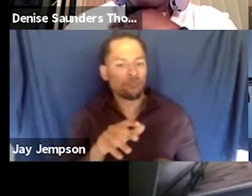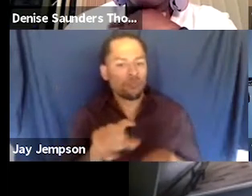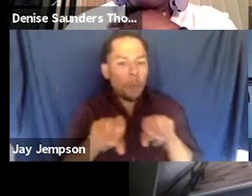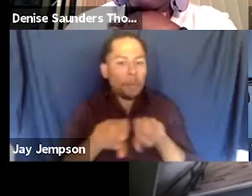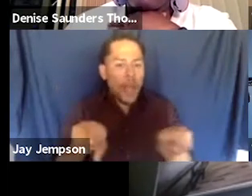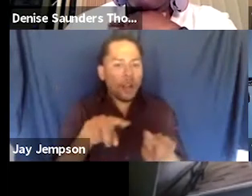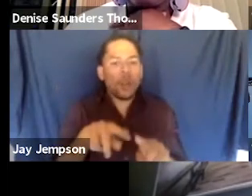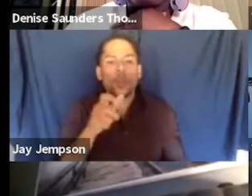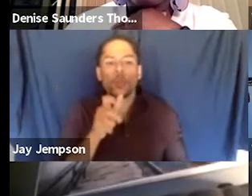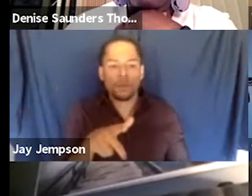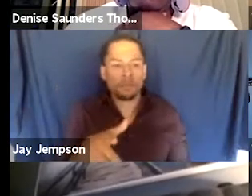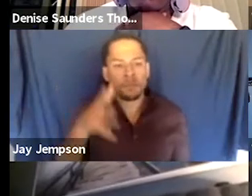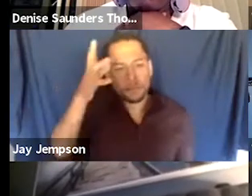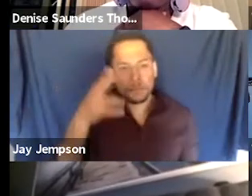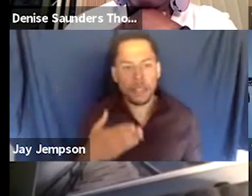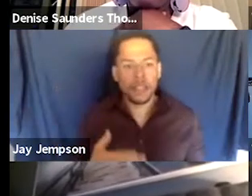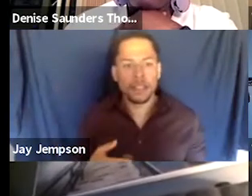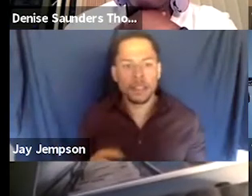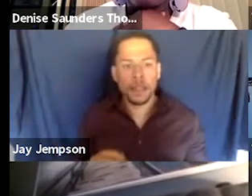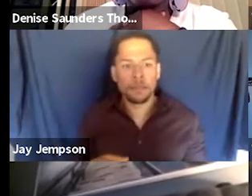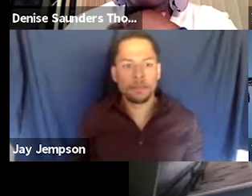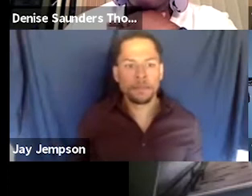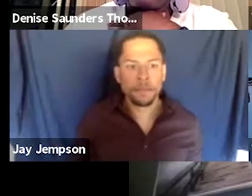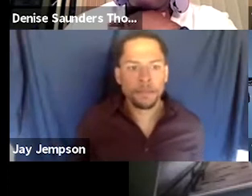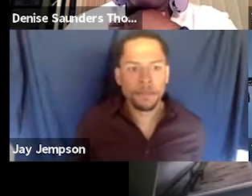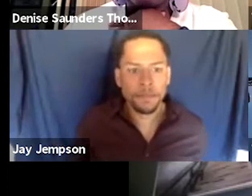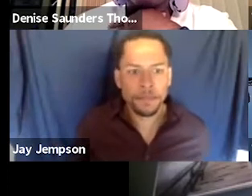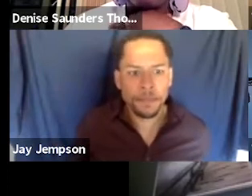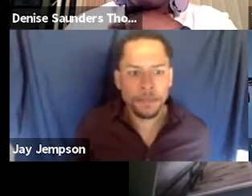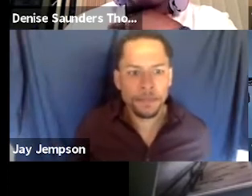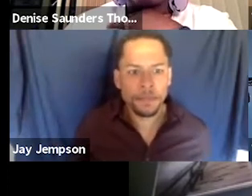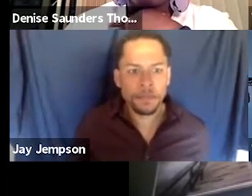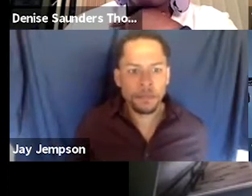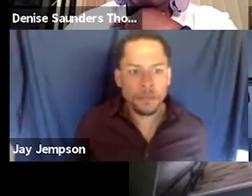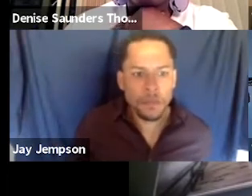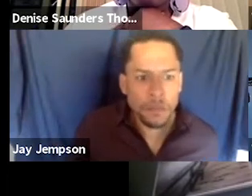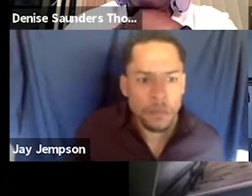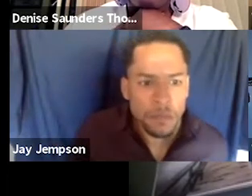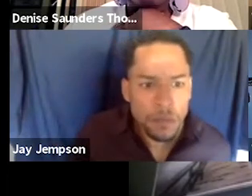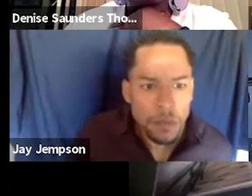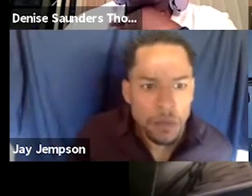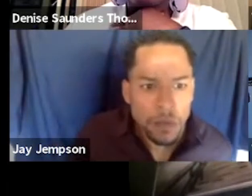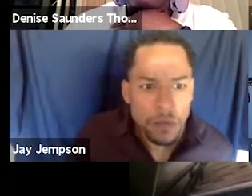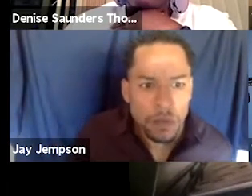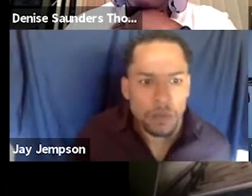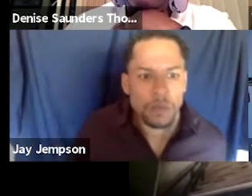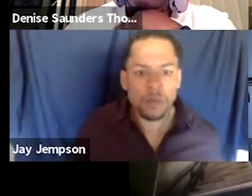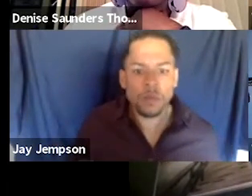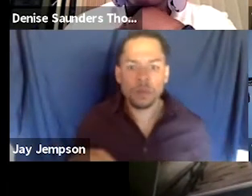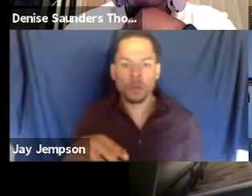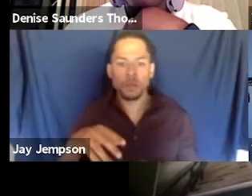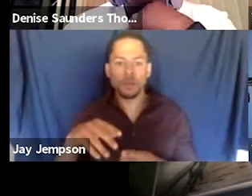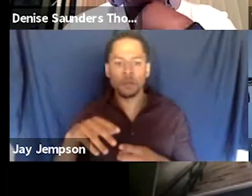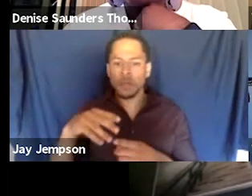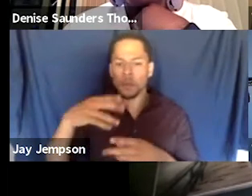members join us in that conversation. Our PRC friends are actually having their conversation tomorrow. Kristopher, if you wouldn't mind dropping that information